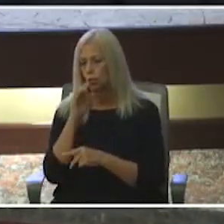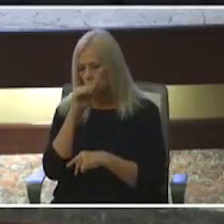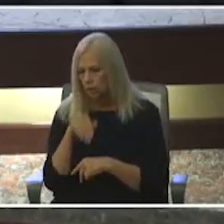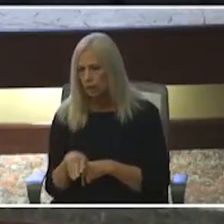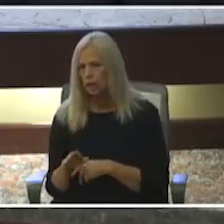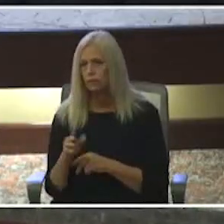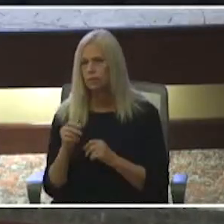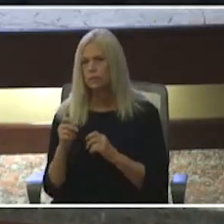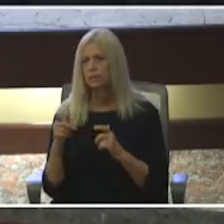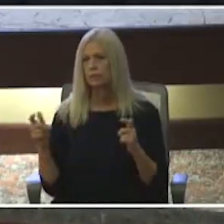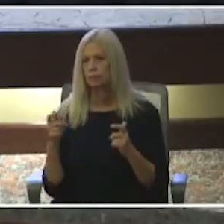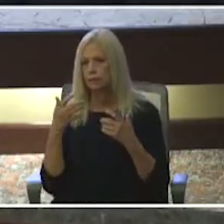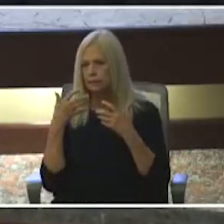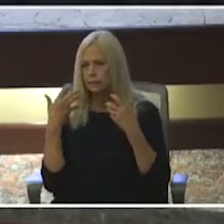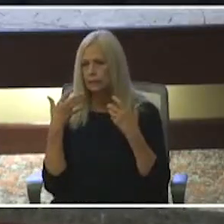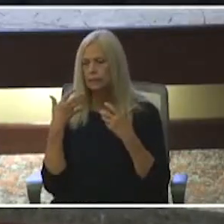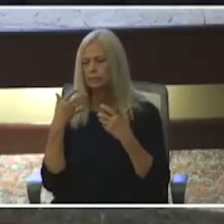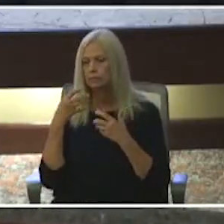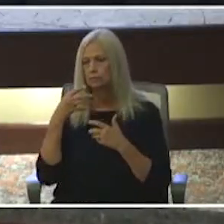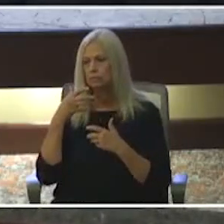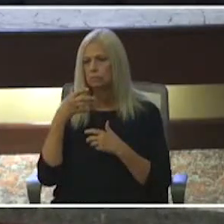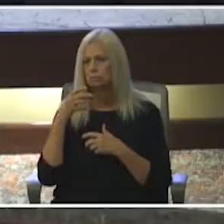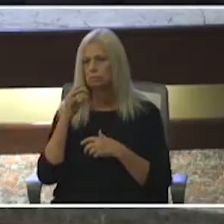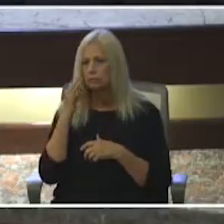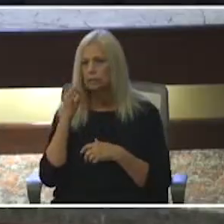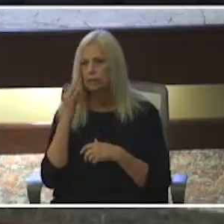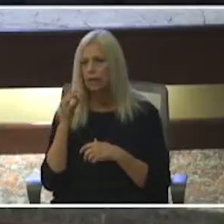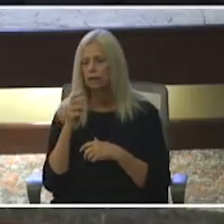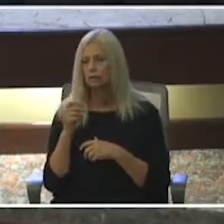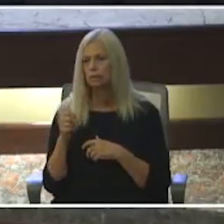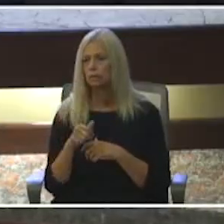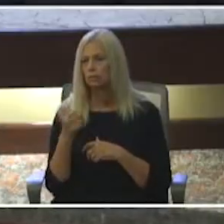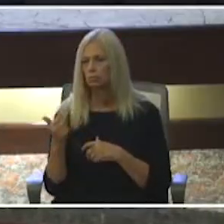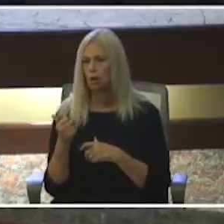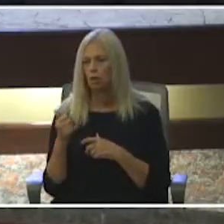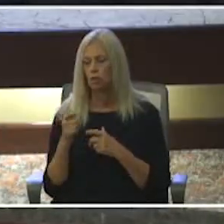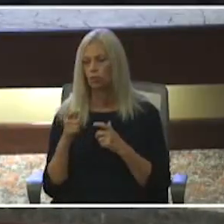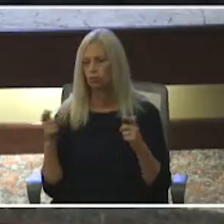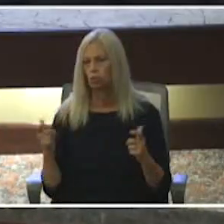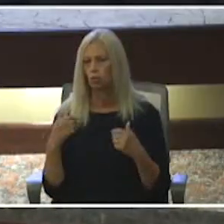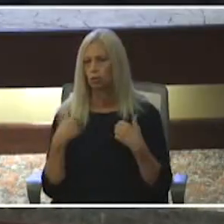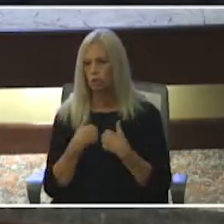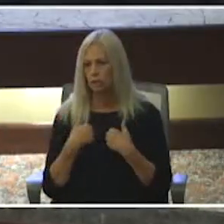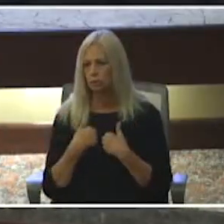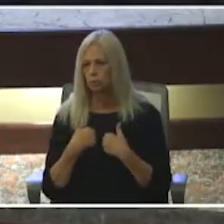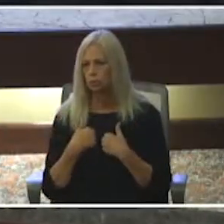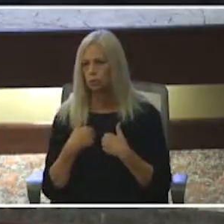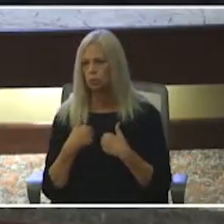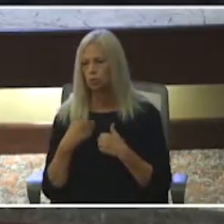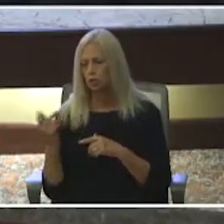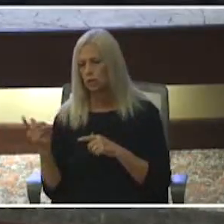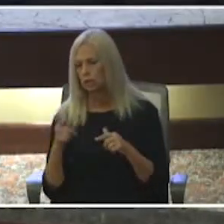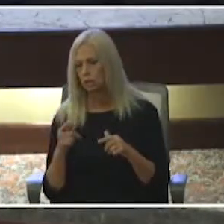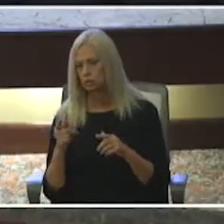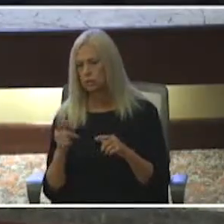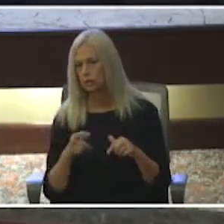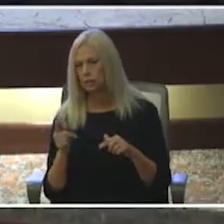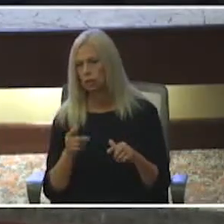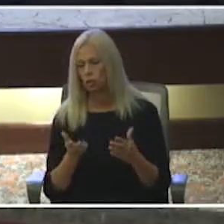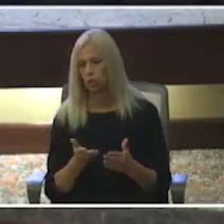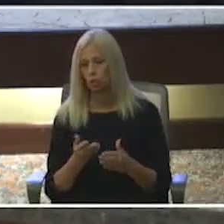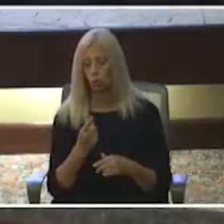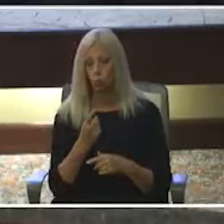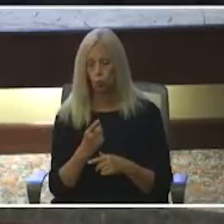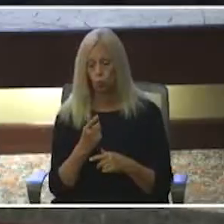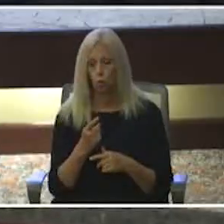other kind of large mammals that might come through. It just seems like it would just take one poorly treated or loose tiger